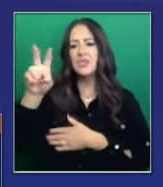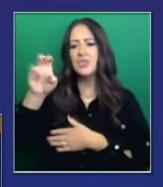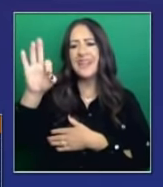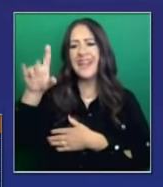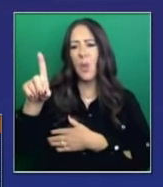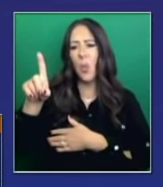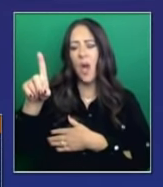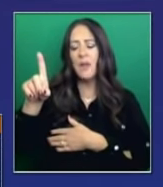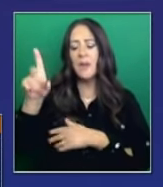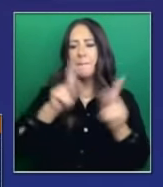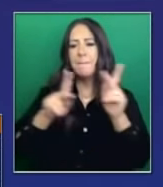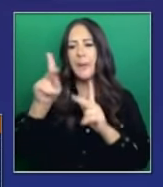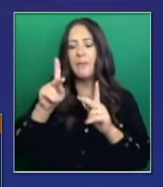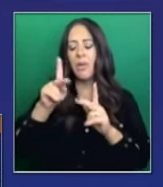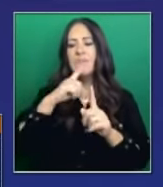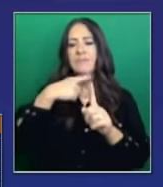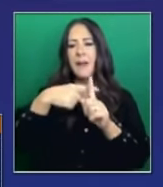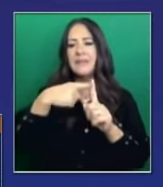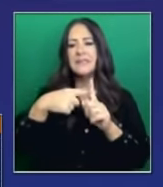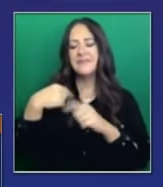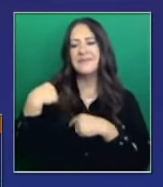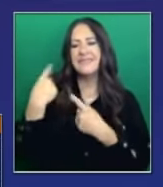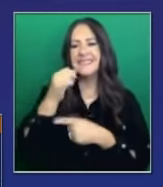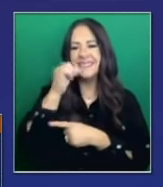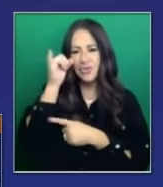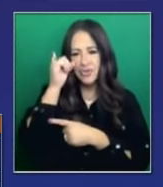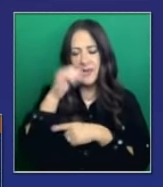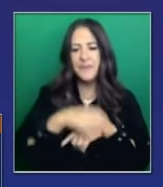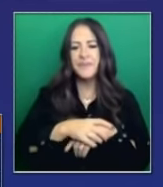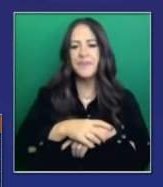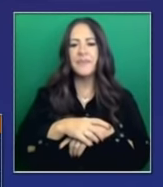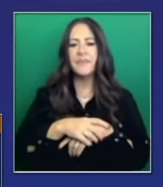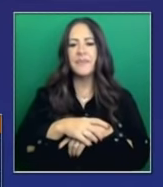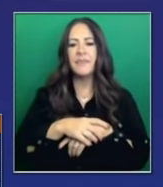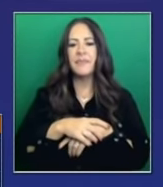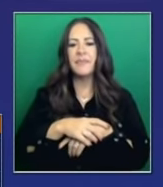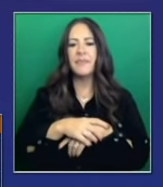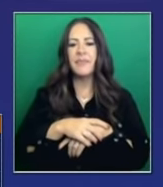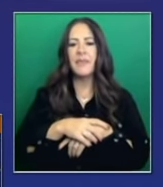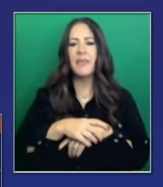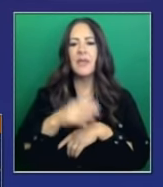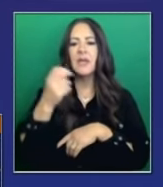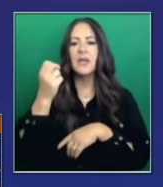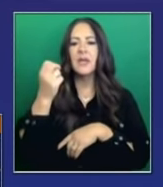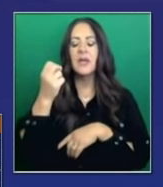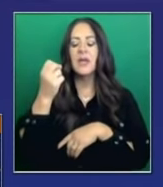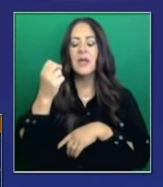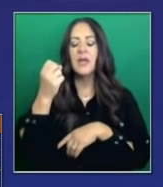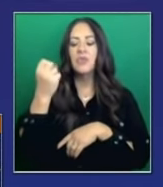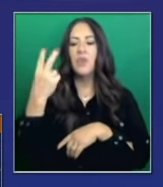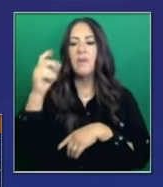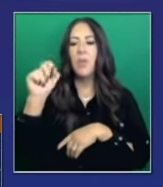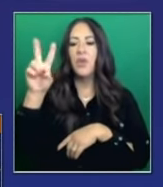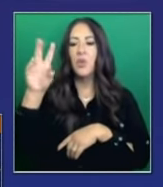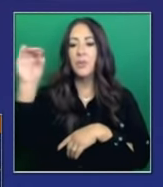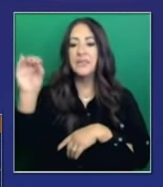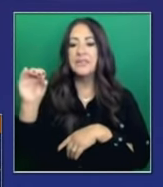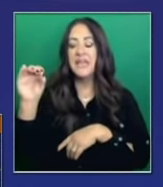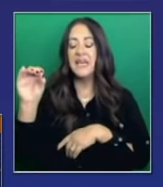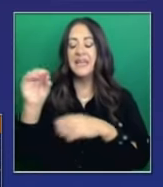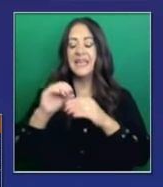reporting period. Test positivity is at 12.2% over a 14-day period. You can see that that